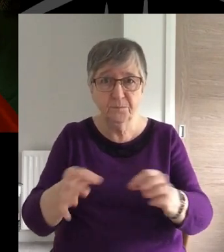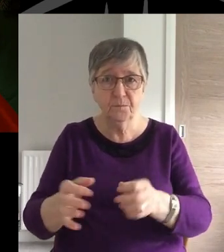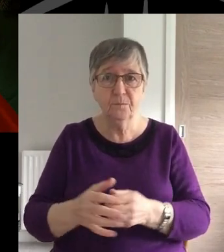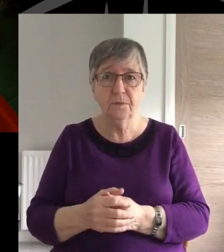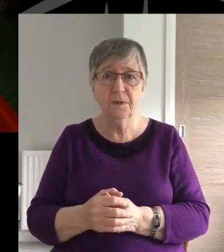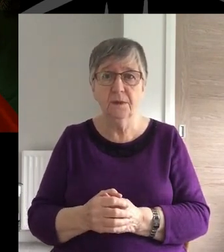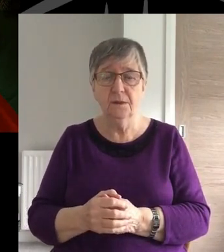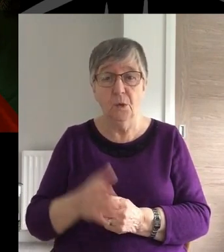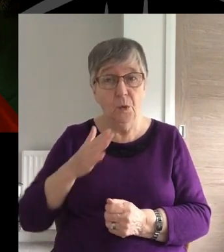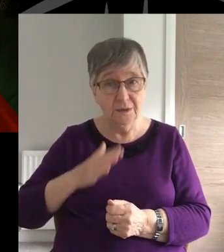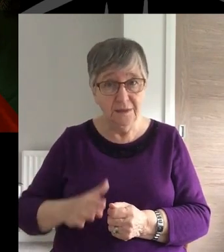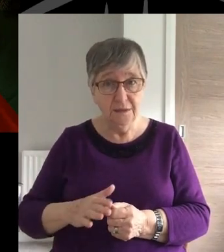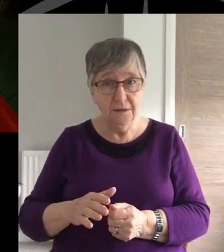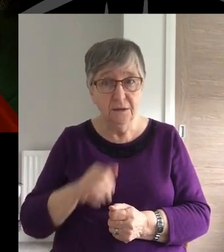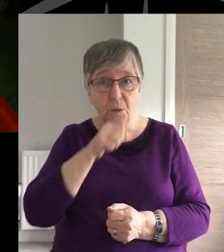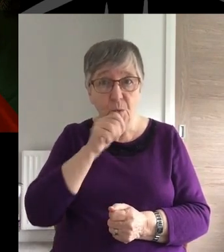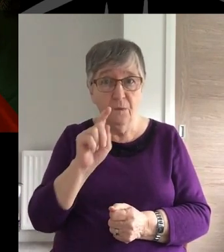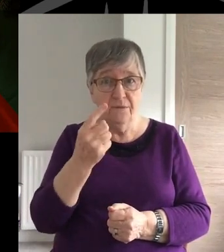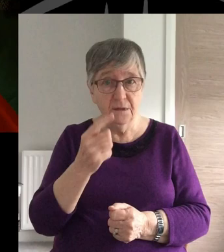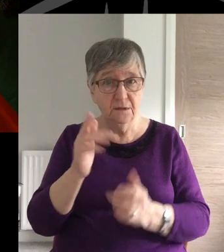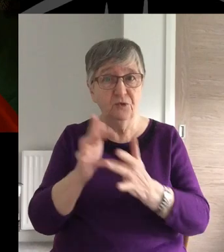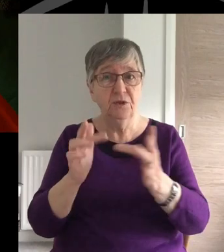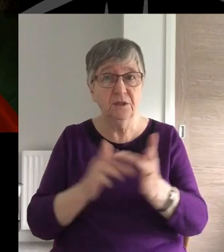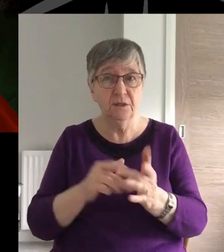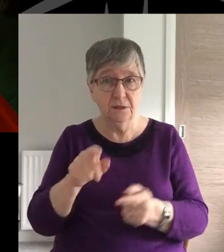Of course, it needs Jesus.